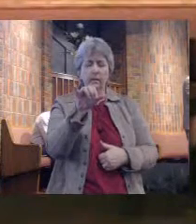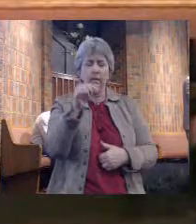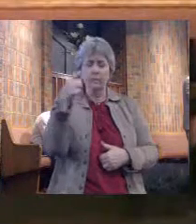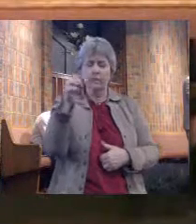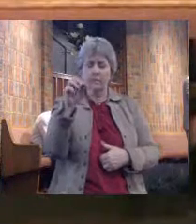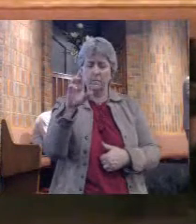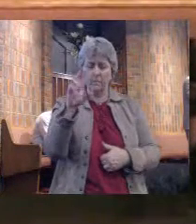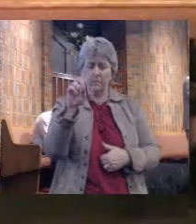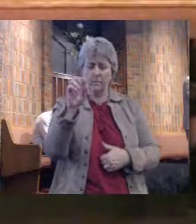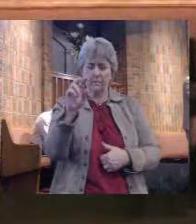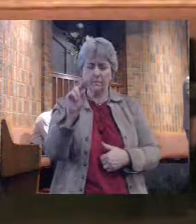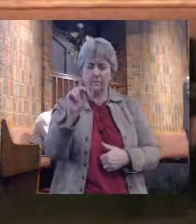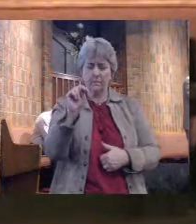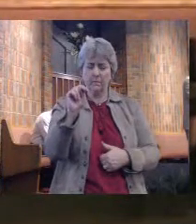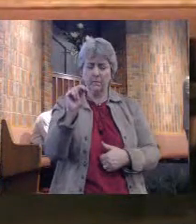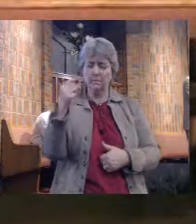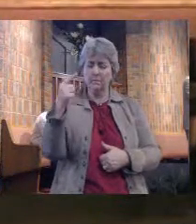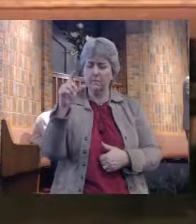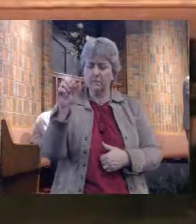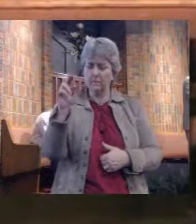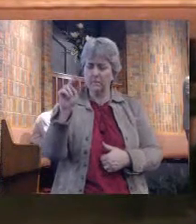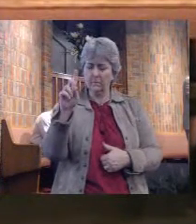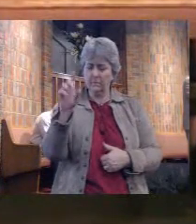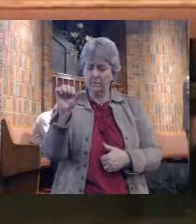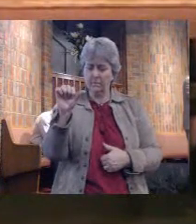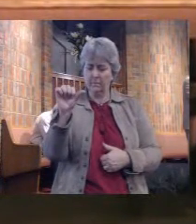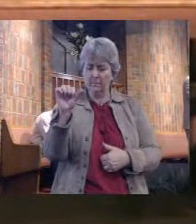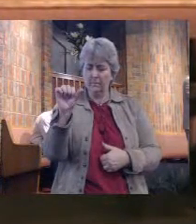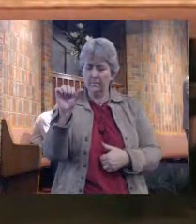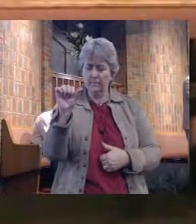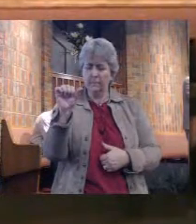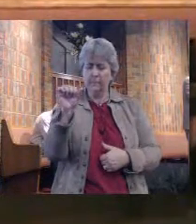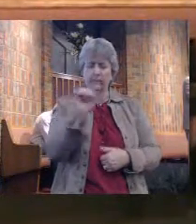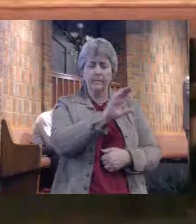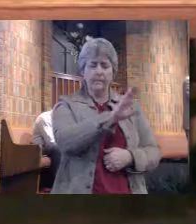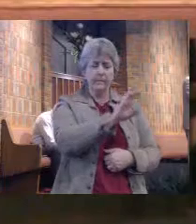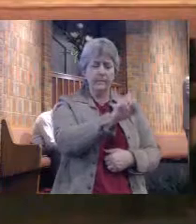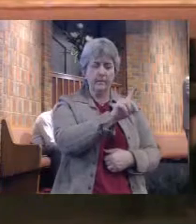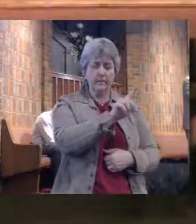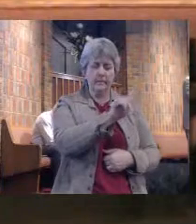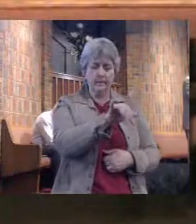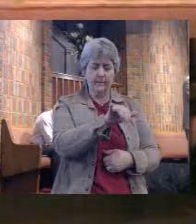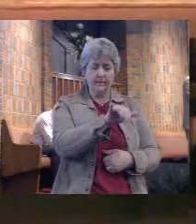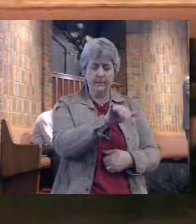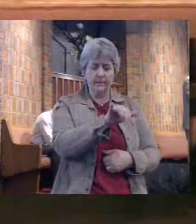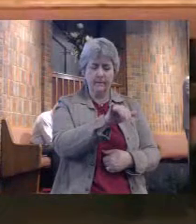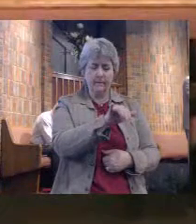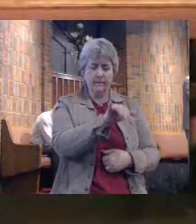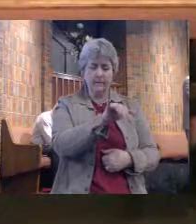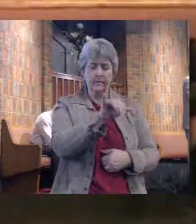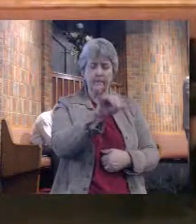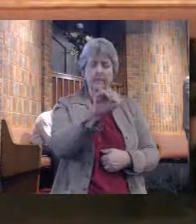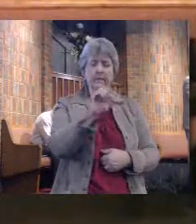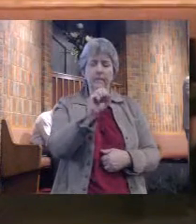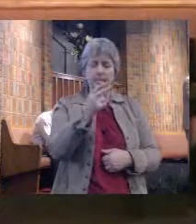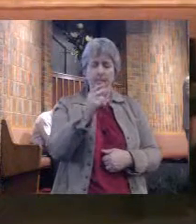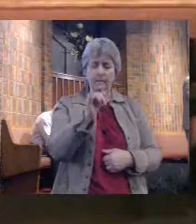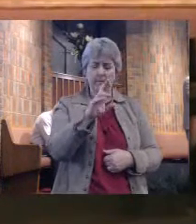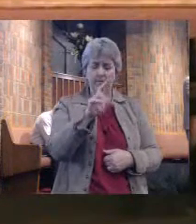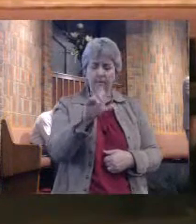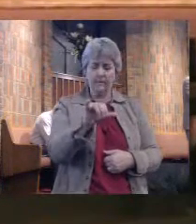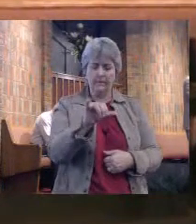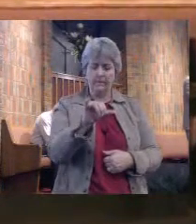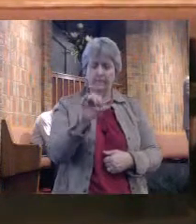Gordon and Glonda. Be with Betty. Be with Shirley. Be